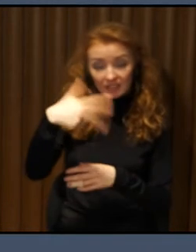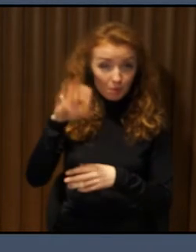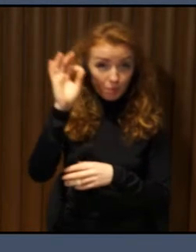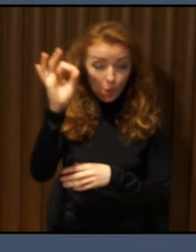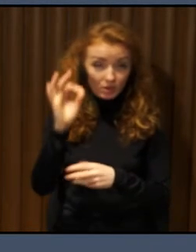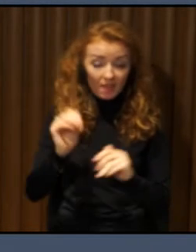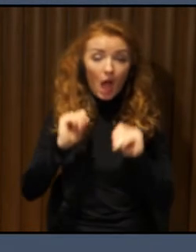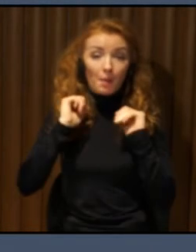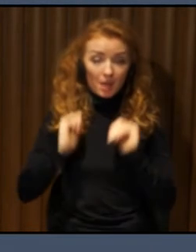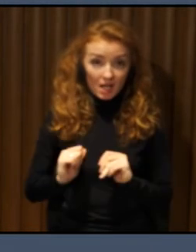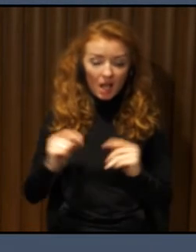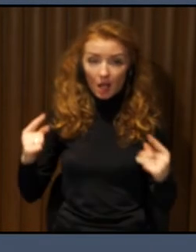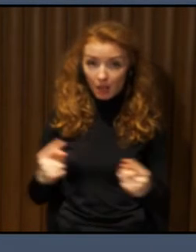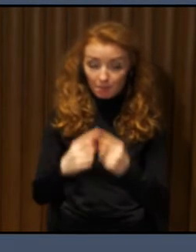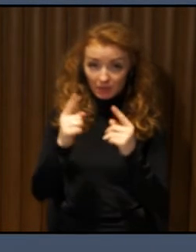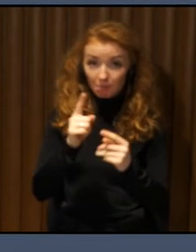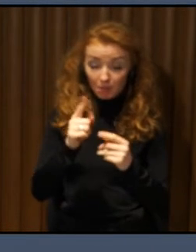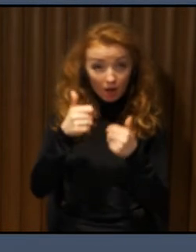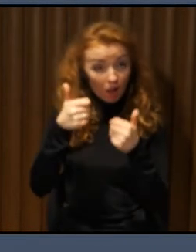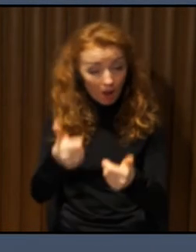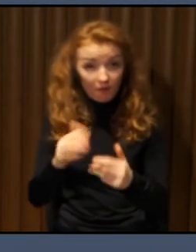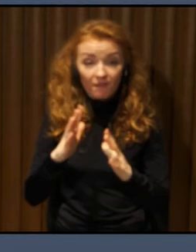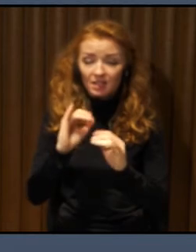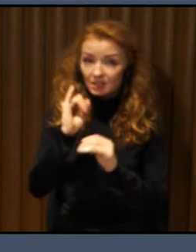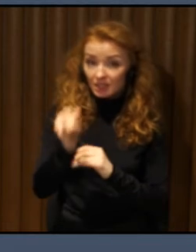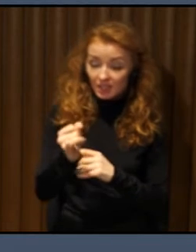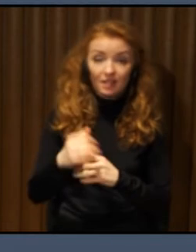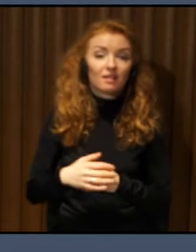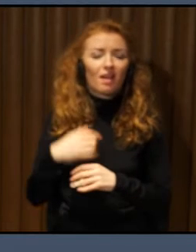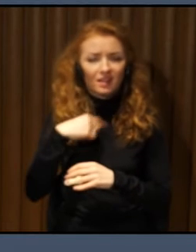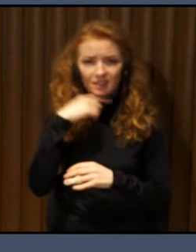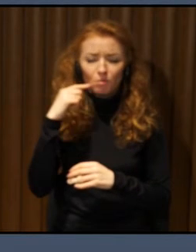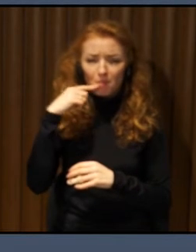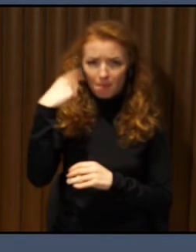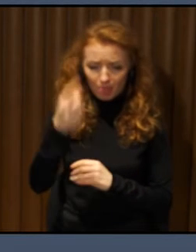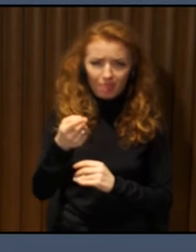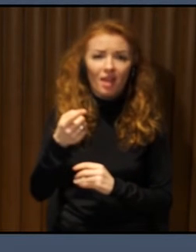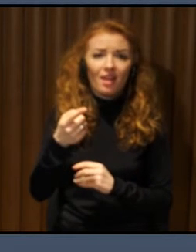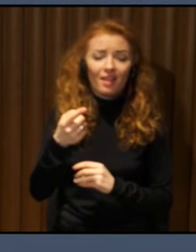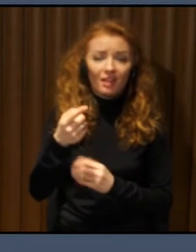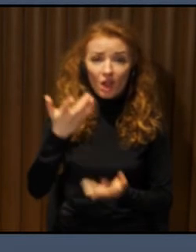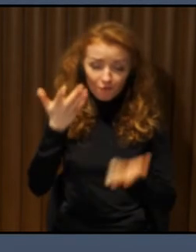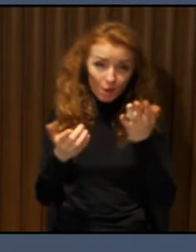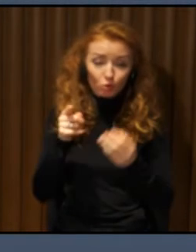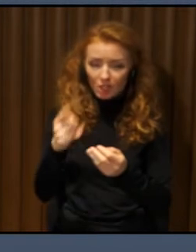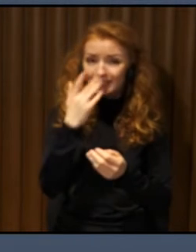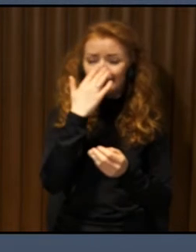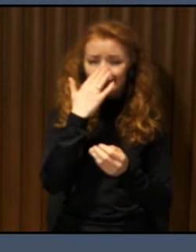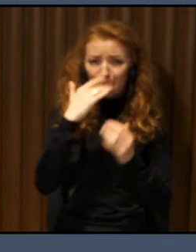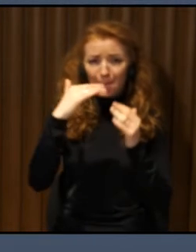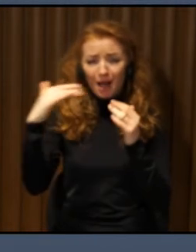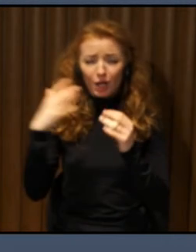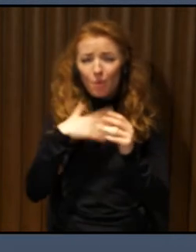how people are interacting with this. I will warn you, this is quite a small community I have up here, which is why the numbers are so